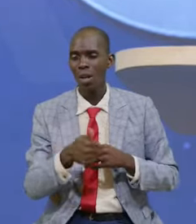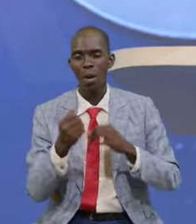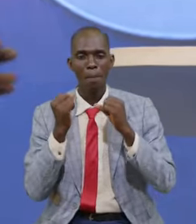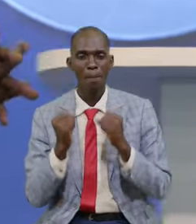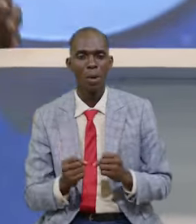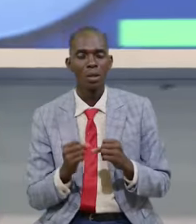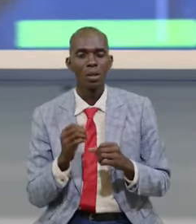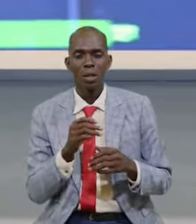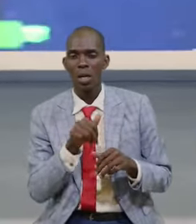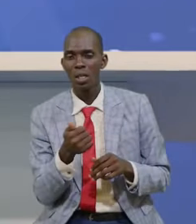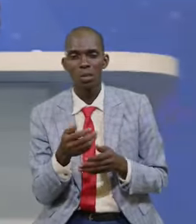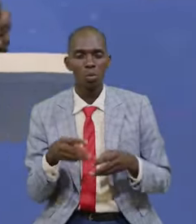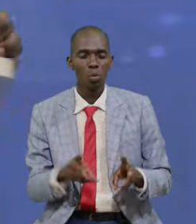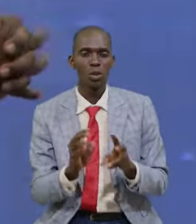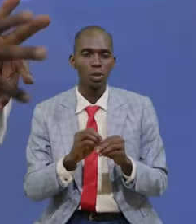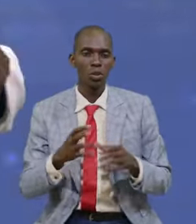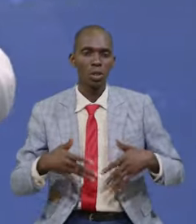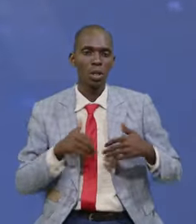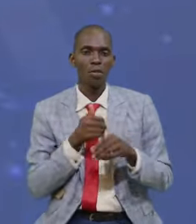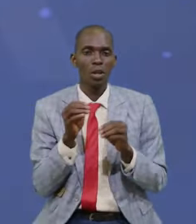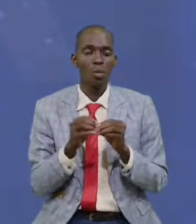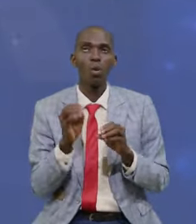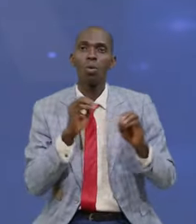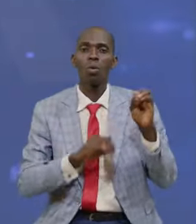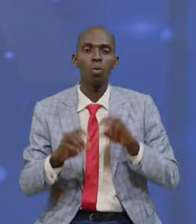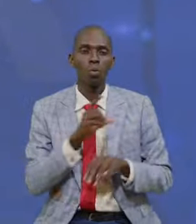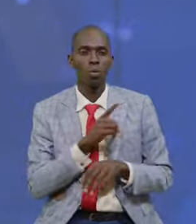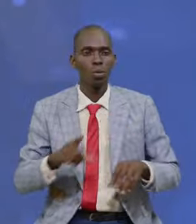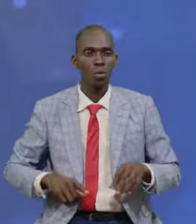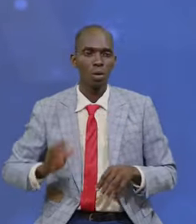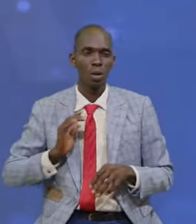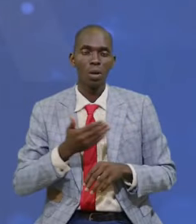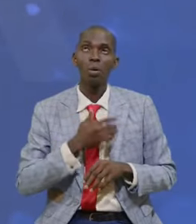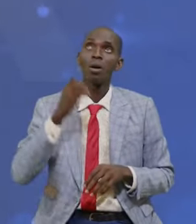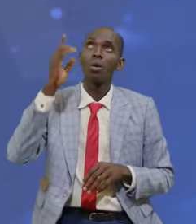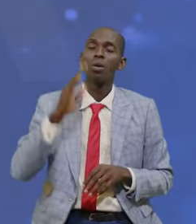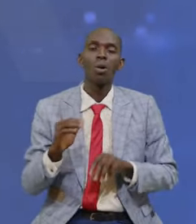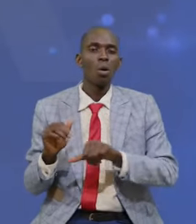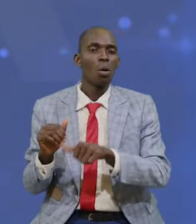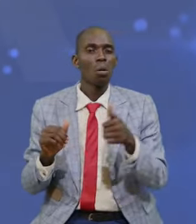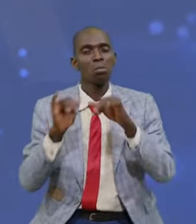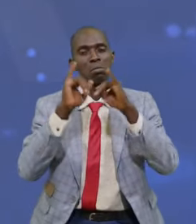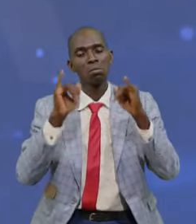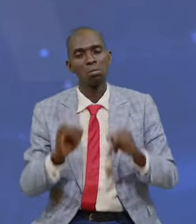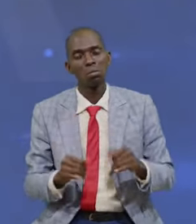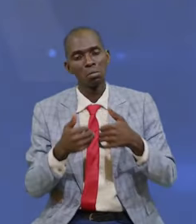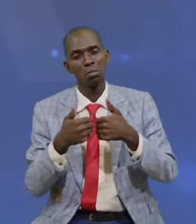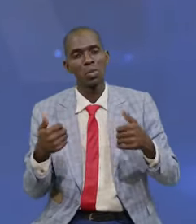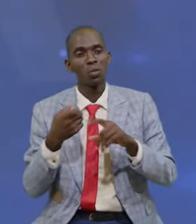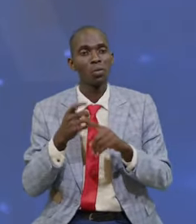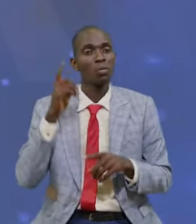life anymore. Oh Lord, our God, other lords beside thee have